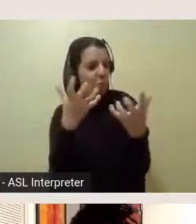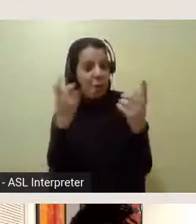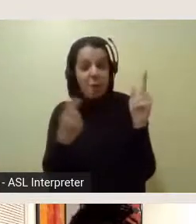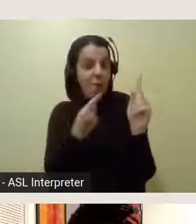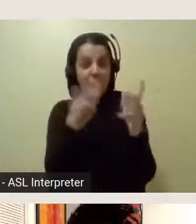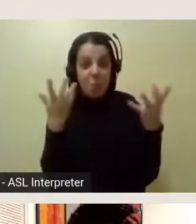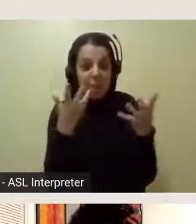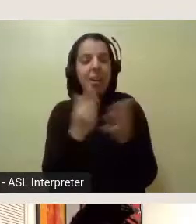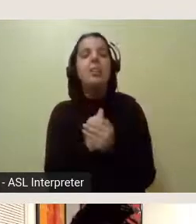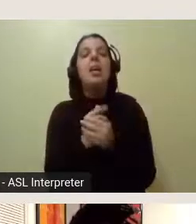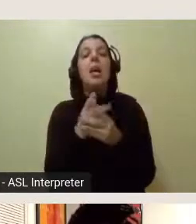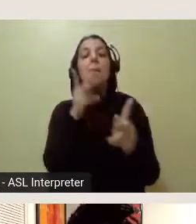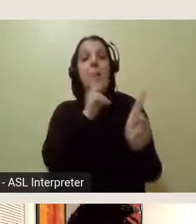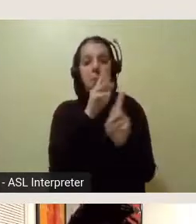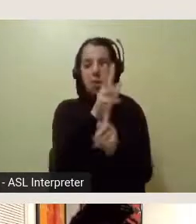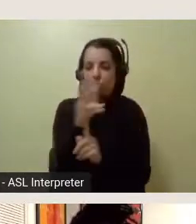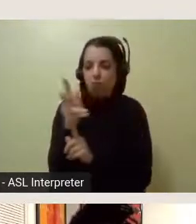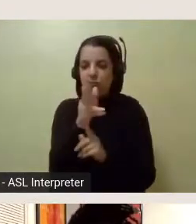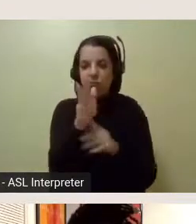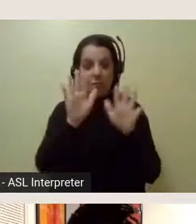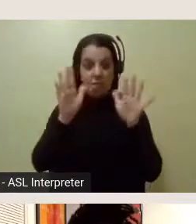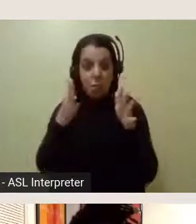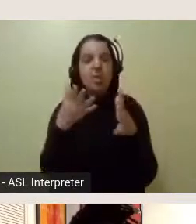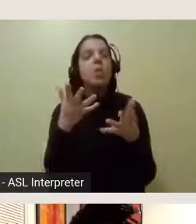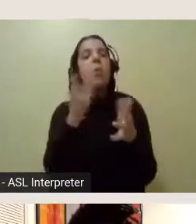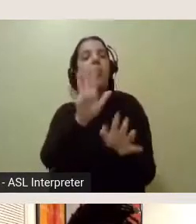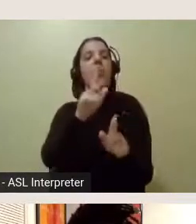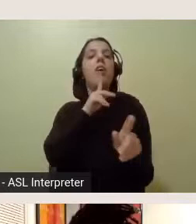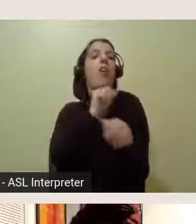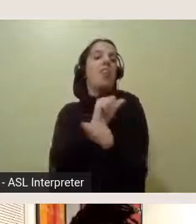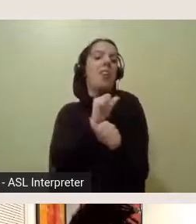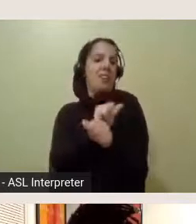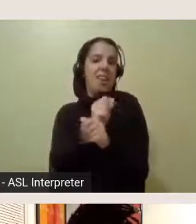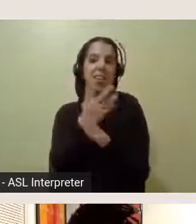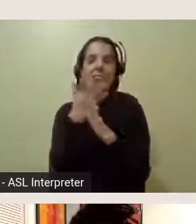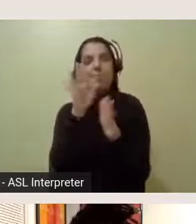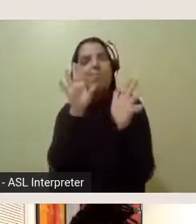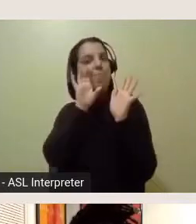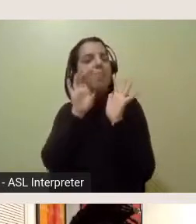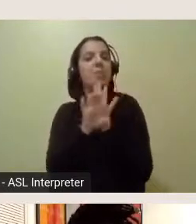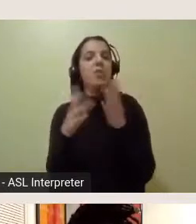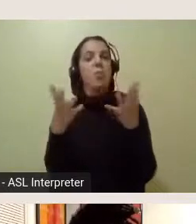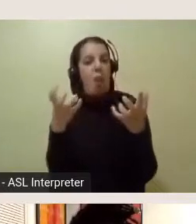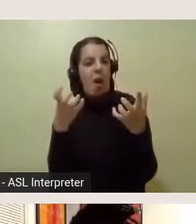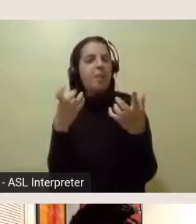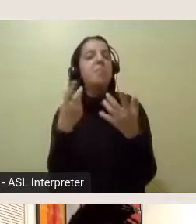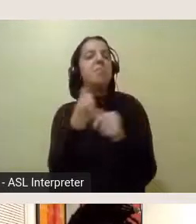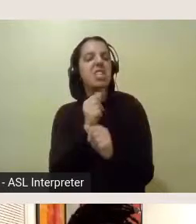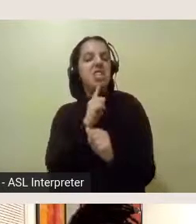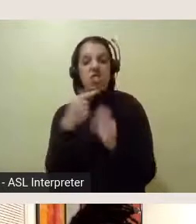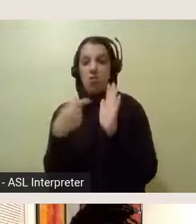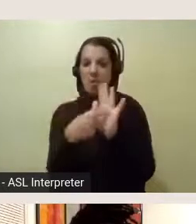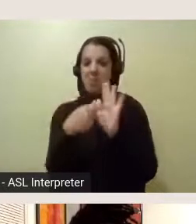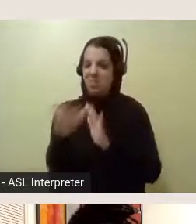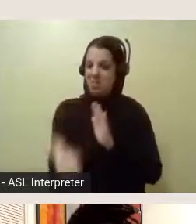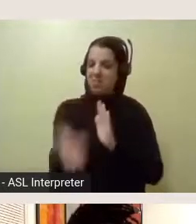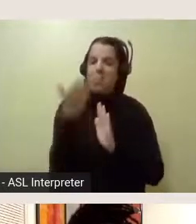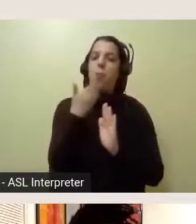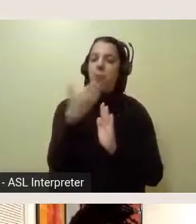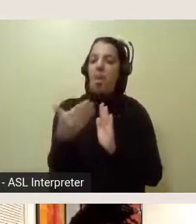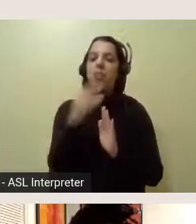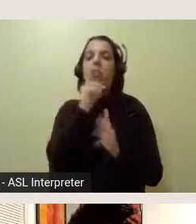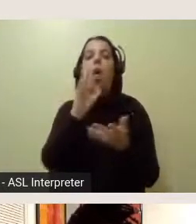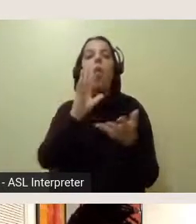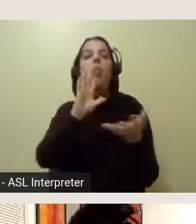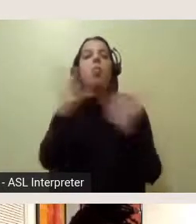you've interviewed somebody for an hour and you can only use three of their bites. It's like, does this represent them well? Does this distort what they were trying to say?